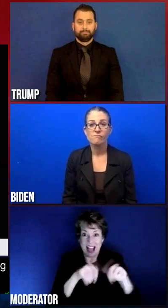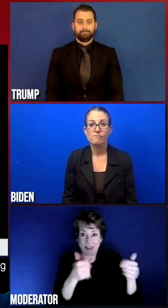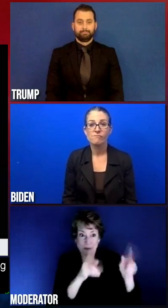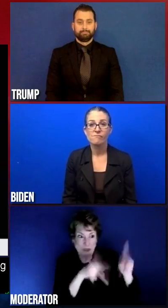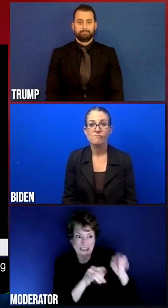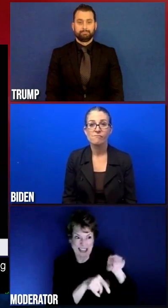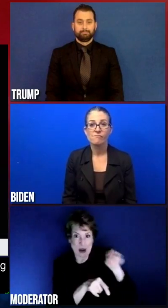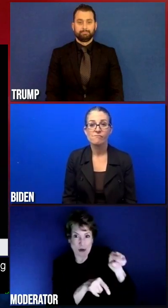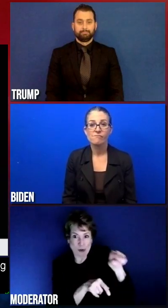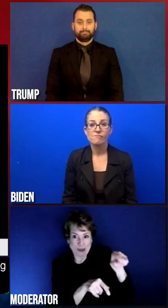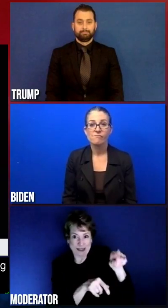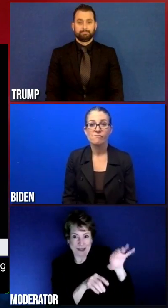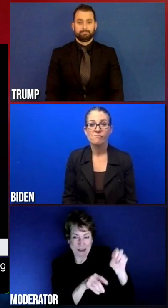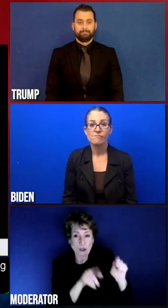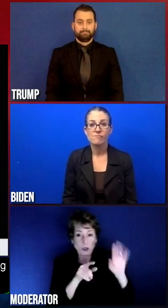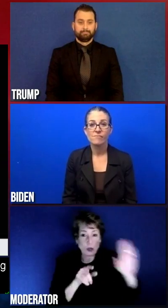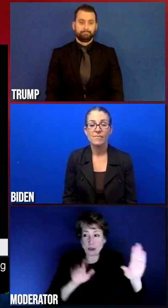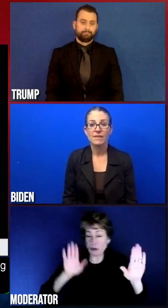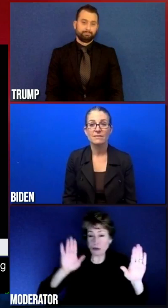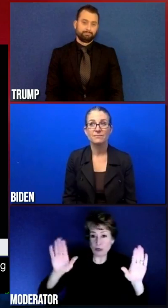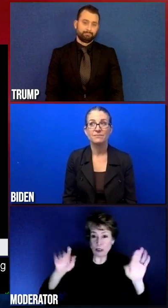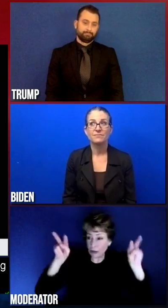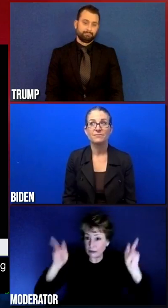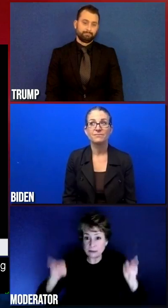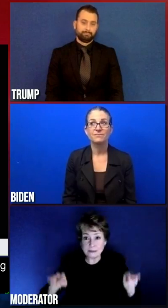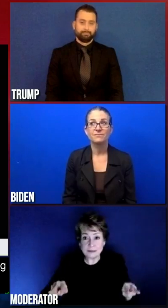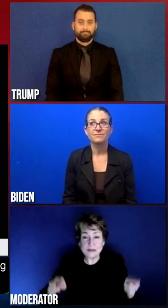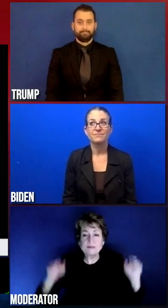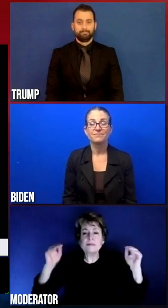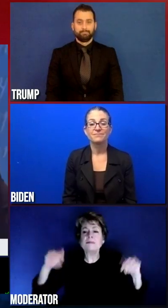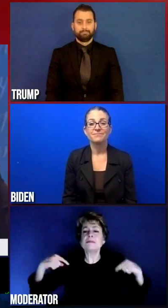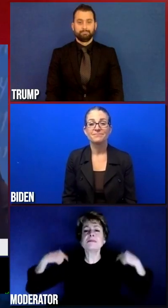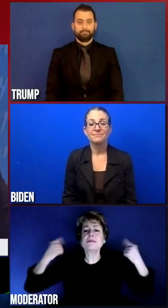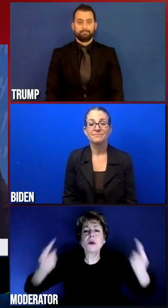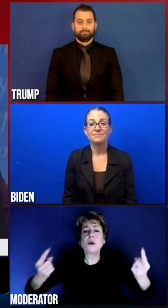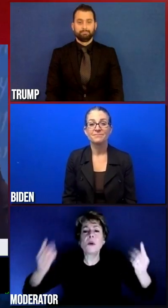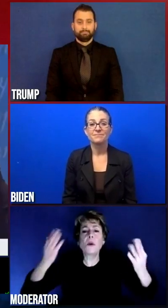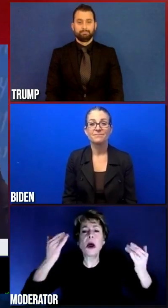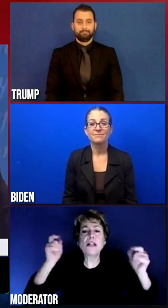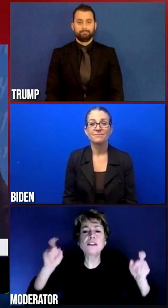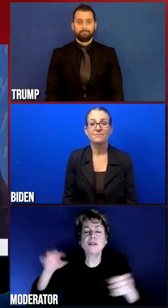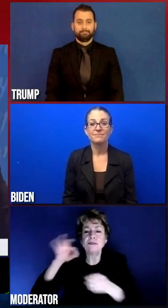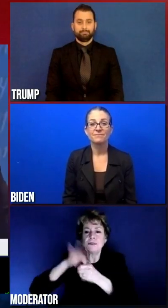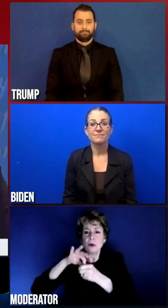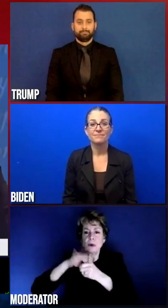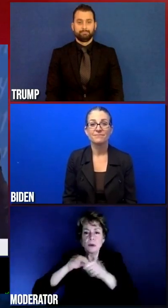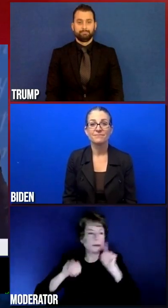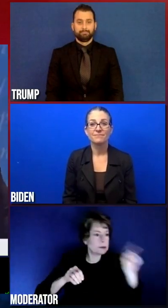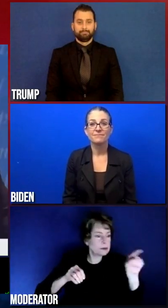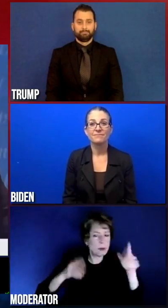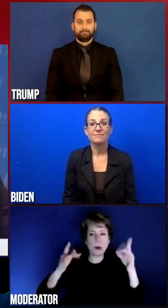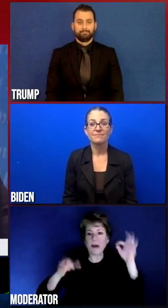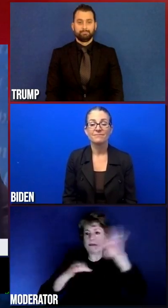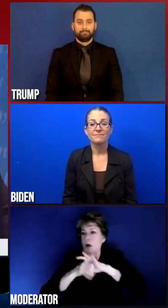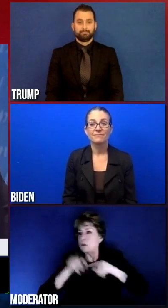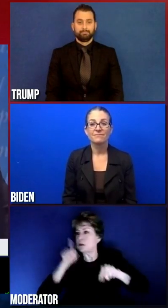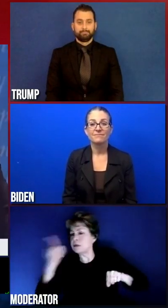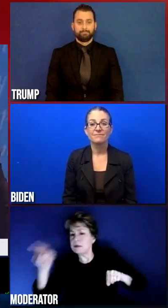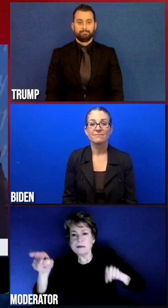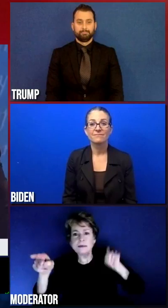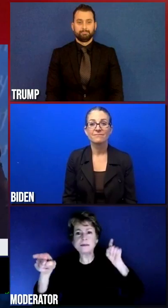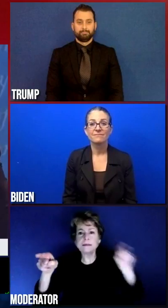you, why should voters elect you president over your opponent? In this segment, President Trump, you go first, 2